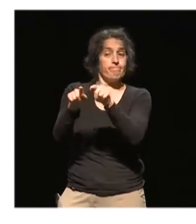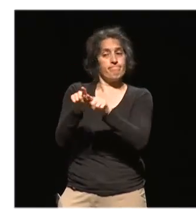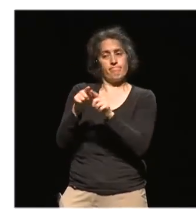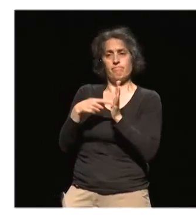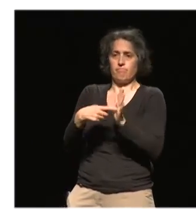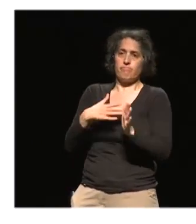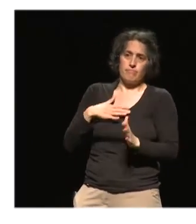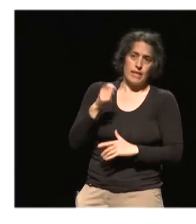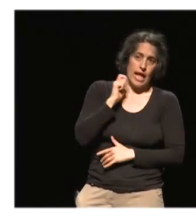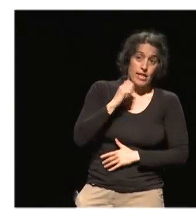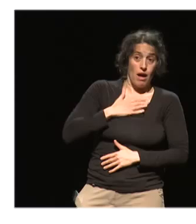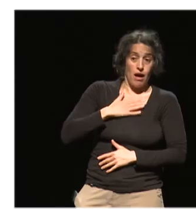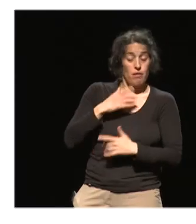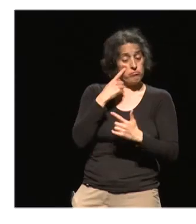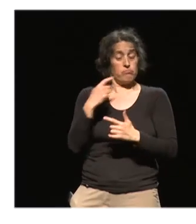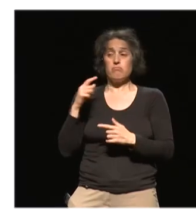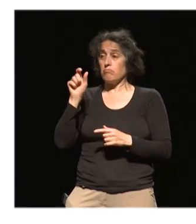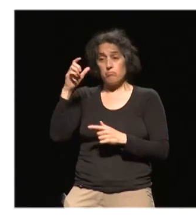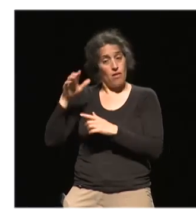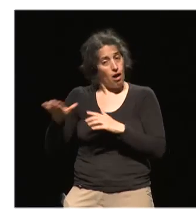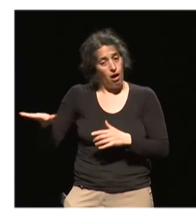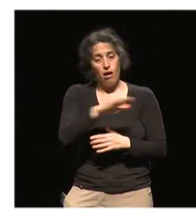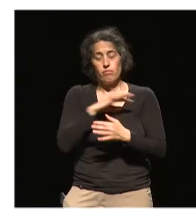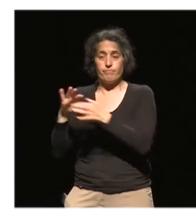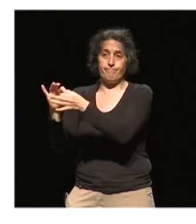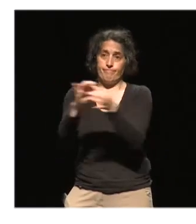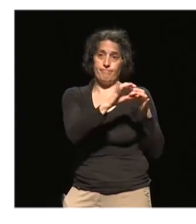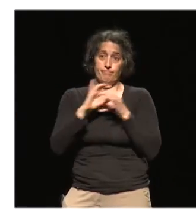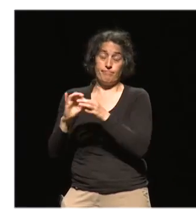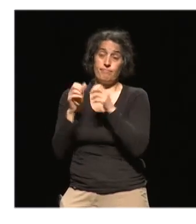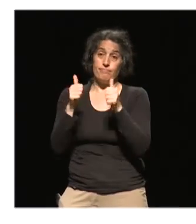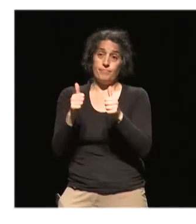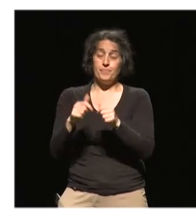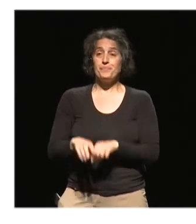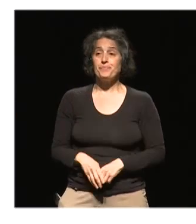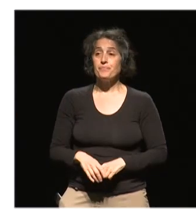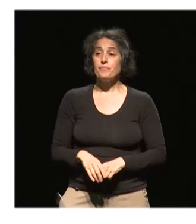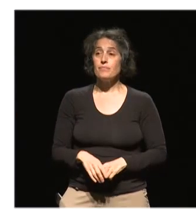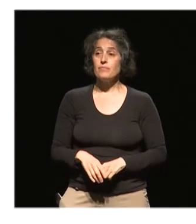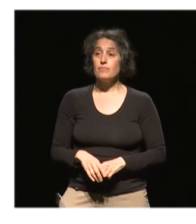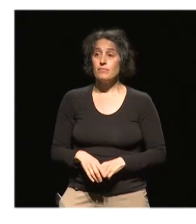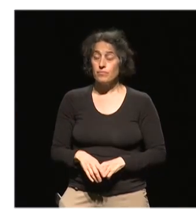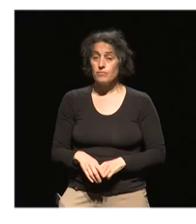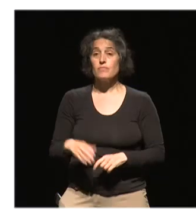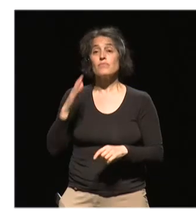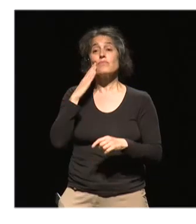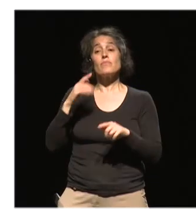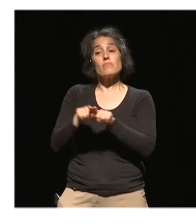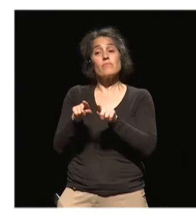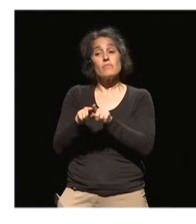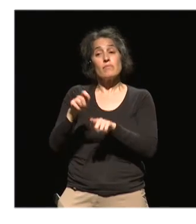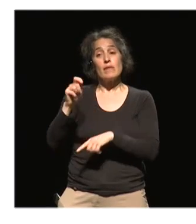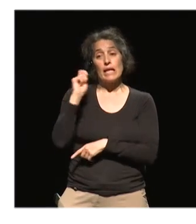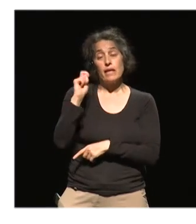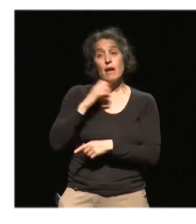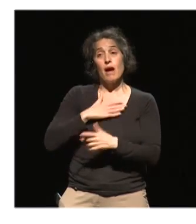what we are doing is to sensitize countries, especially members of our partnerships, to